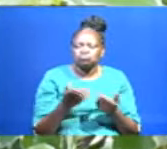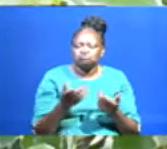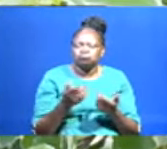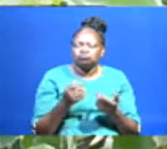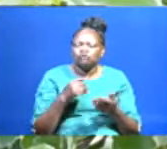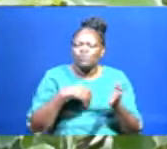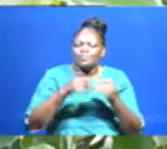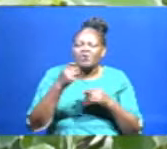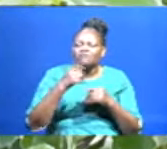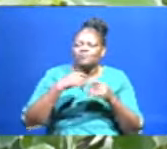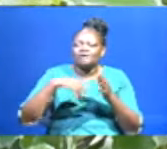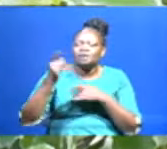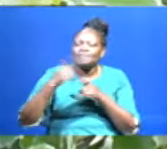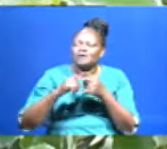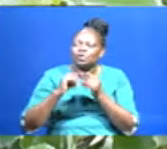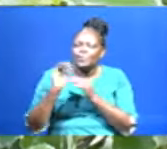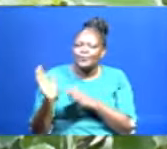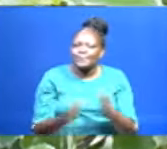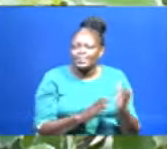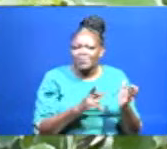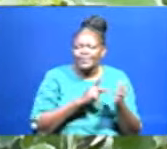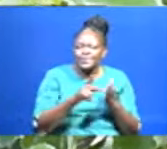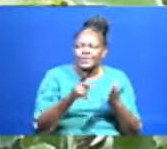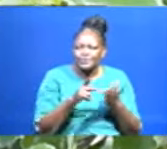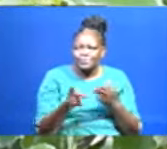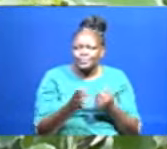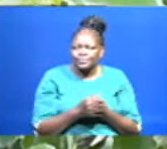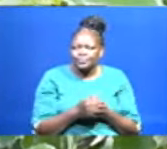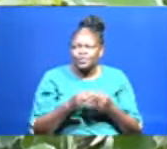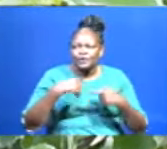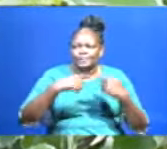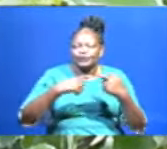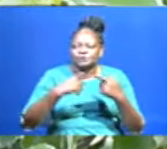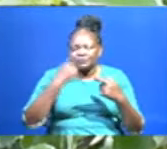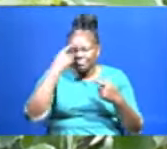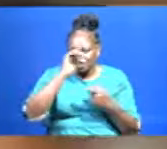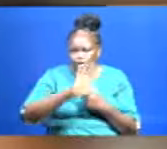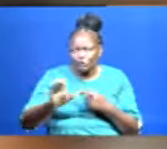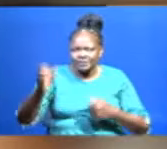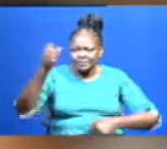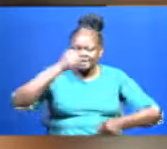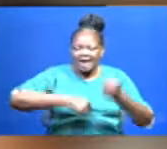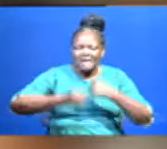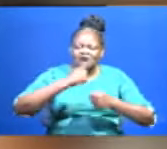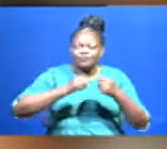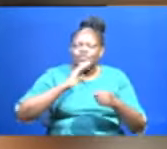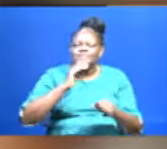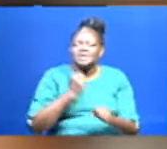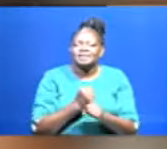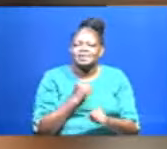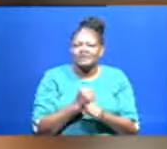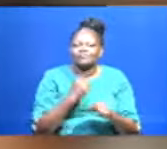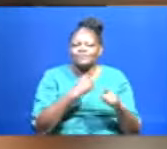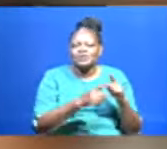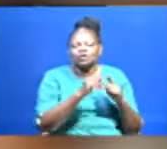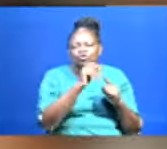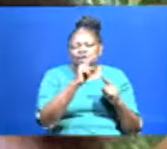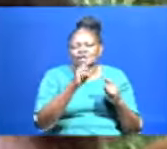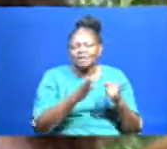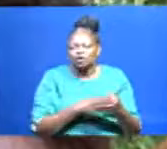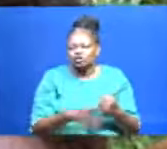who prepare the procurement process for those activities to be done. From the year 2009